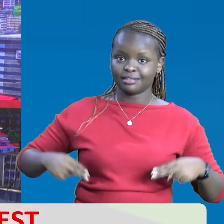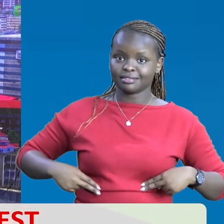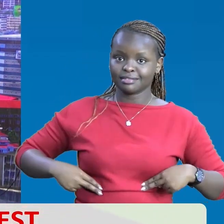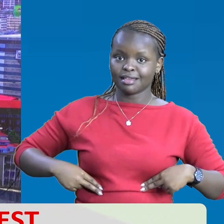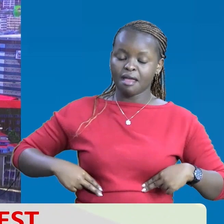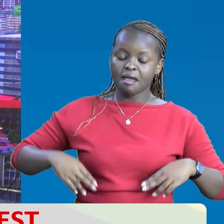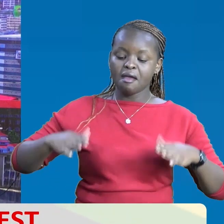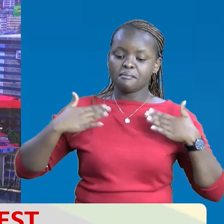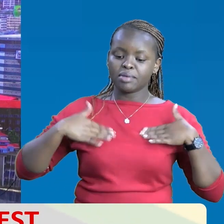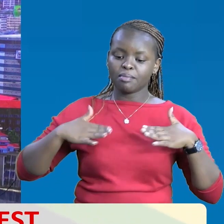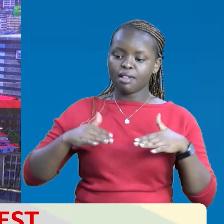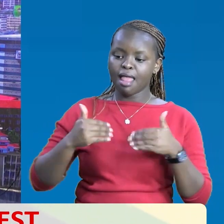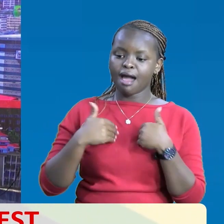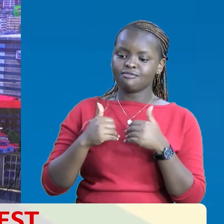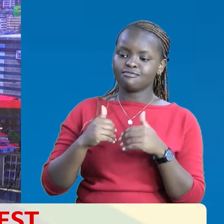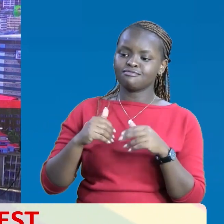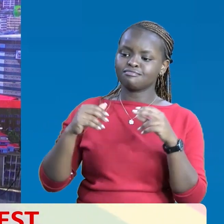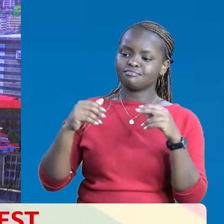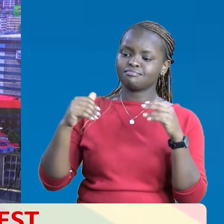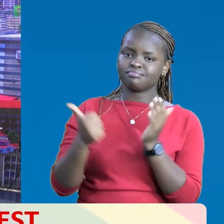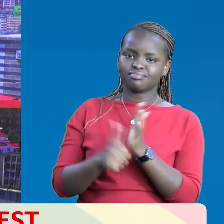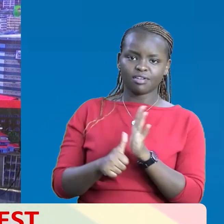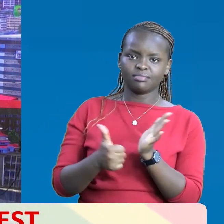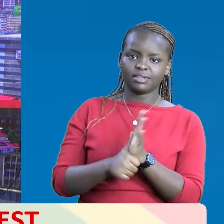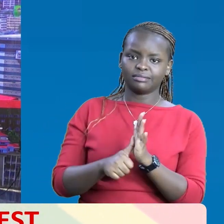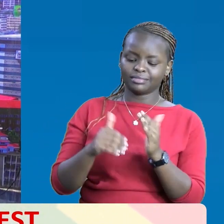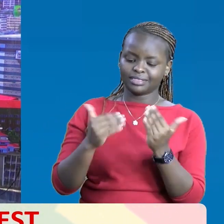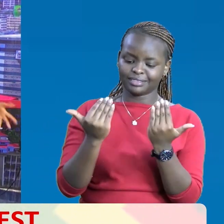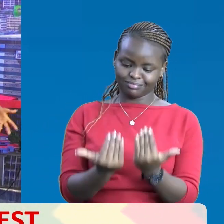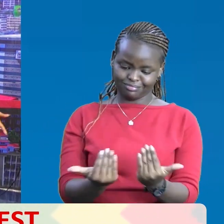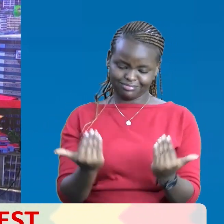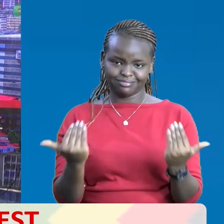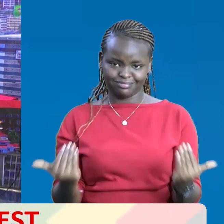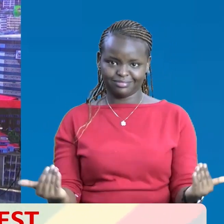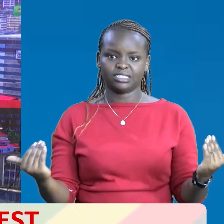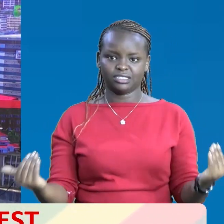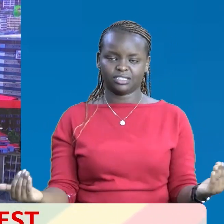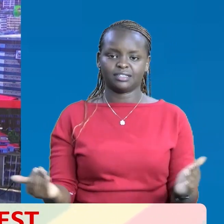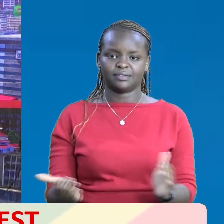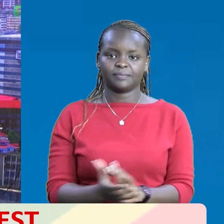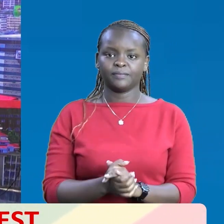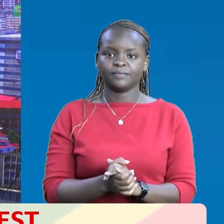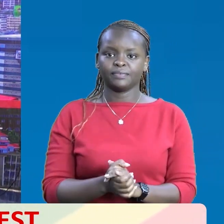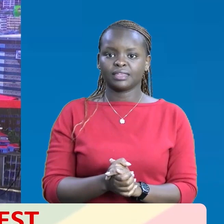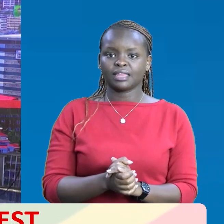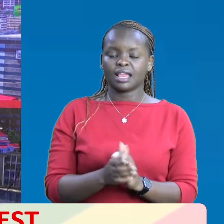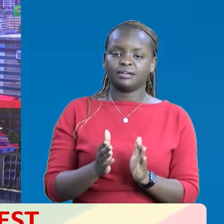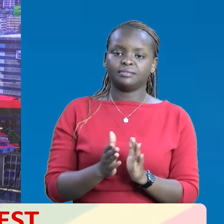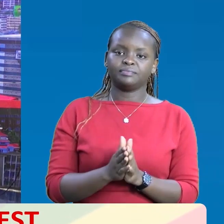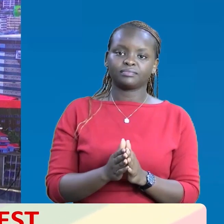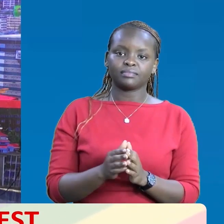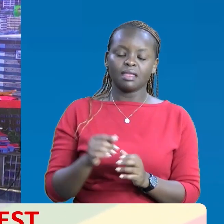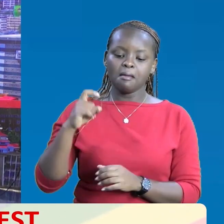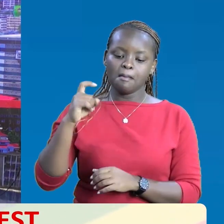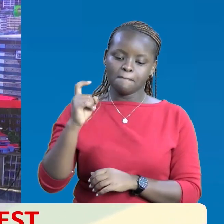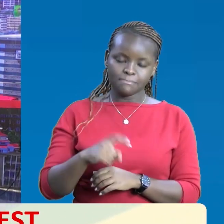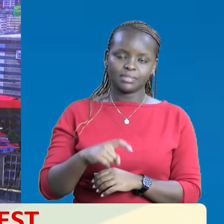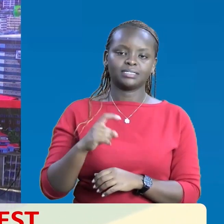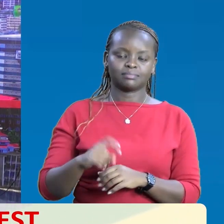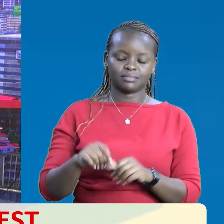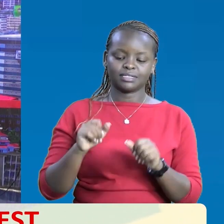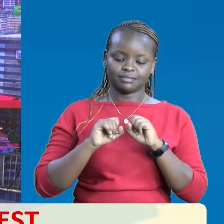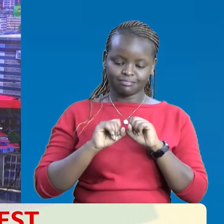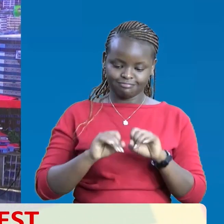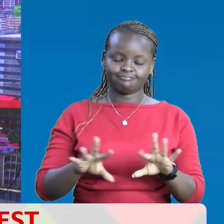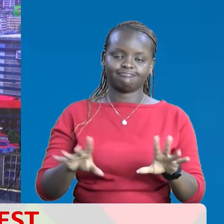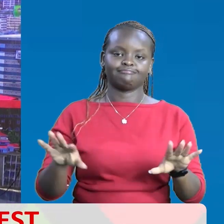starts from a young age. So by the time ako hapa tunaanza nini kumbe story iliharibika kitambo. So this is something which has to go to everyone. We're not just talking to